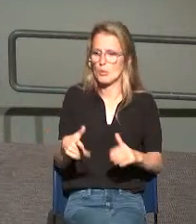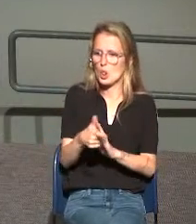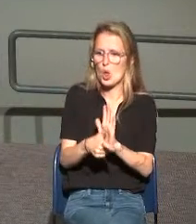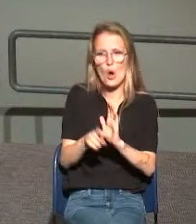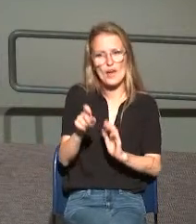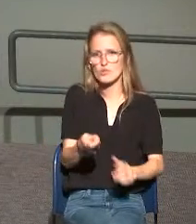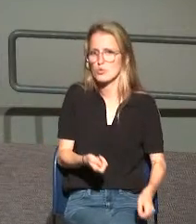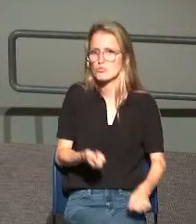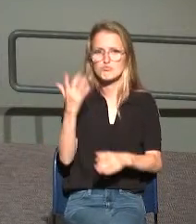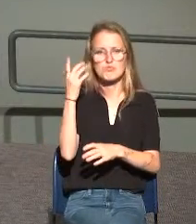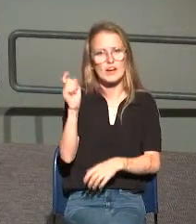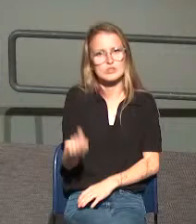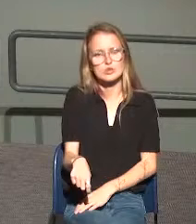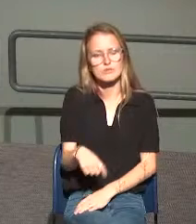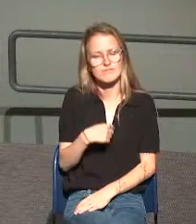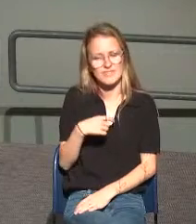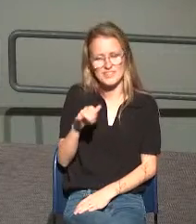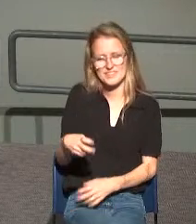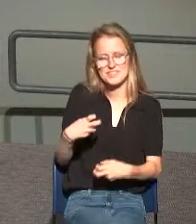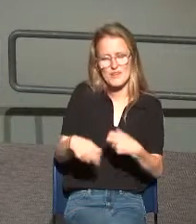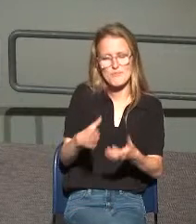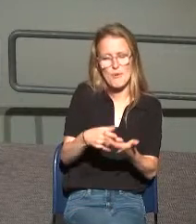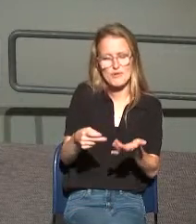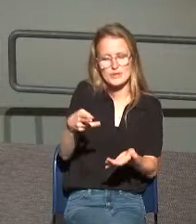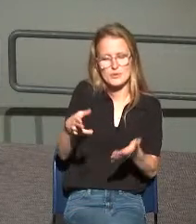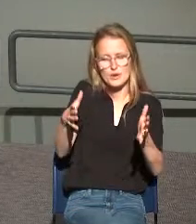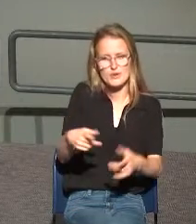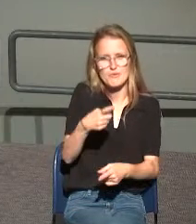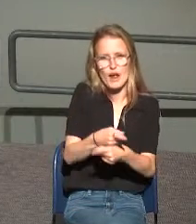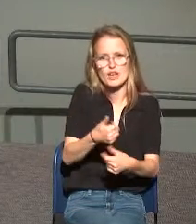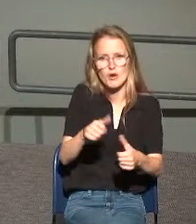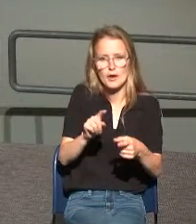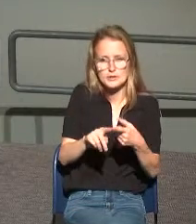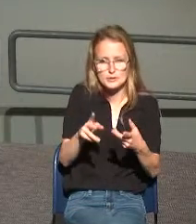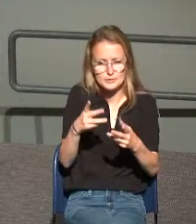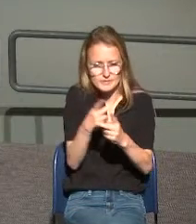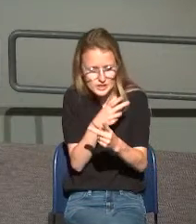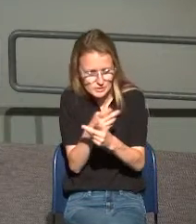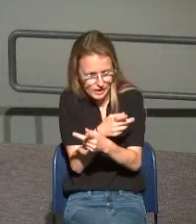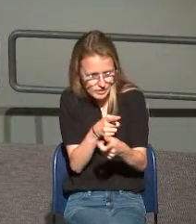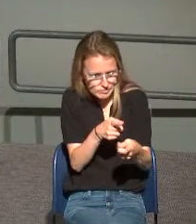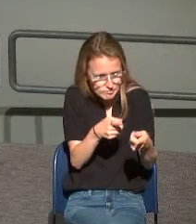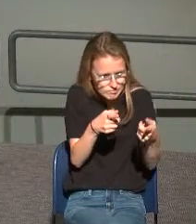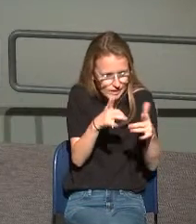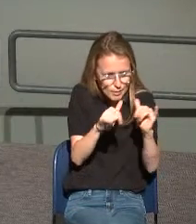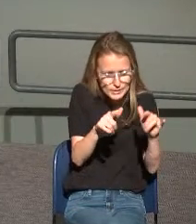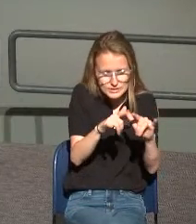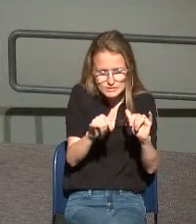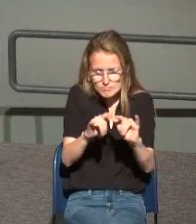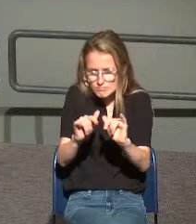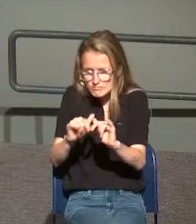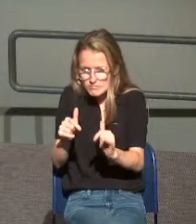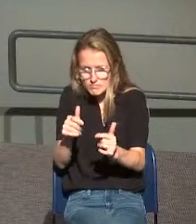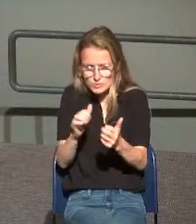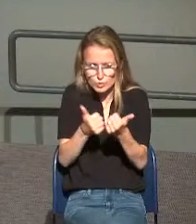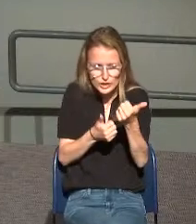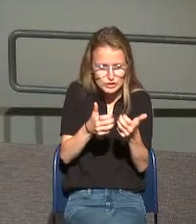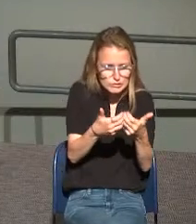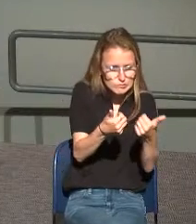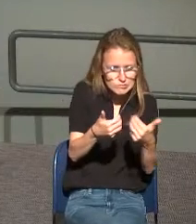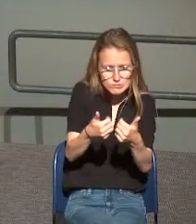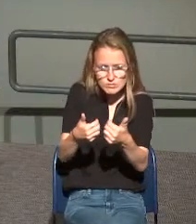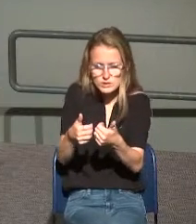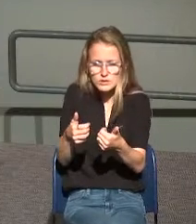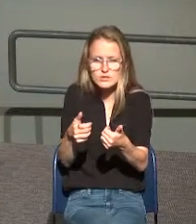tough work of a historian, right? To try to untangle all these threads when they're all happening at the same time. I think both of you have done a really good job of diving